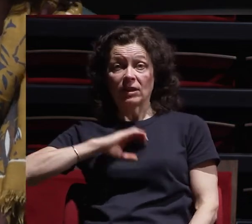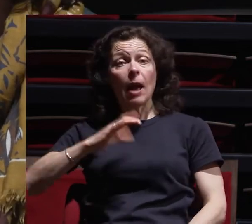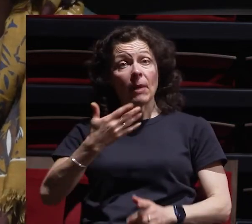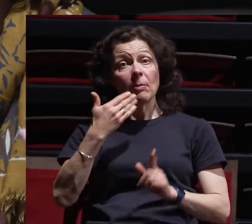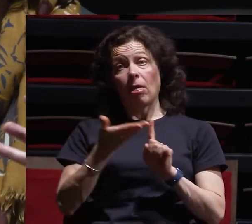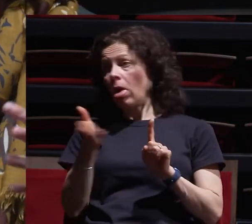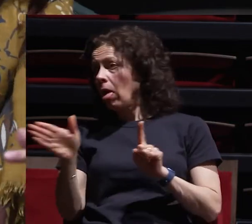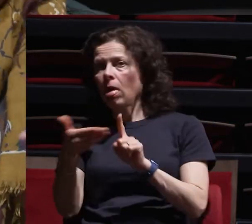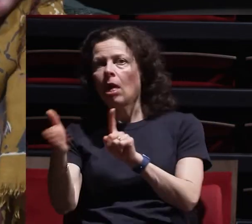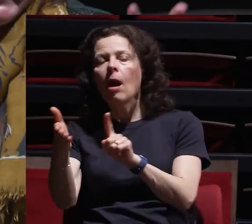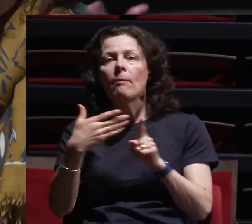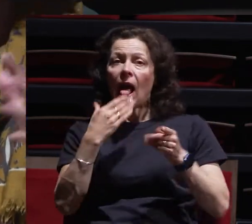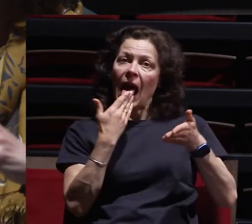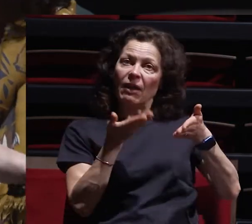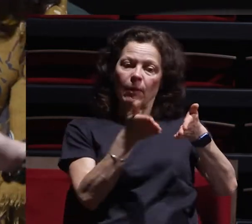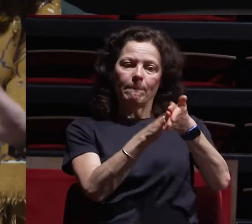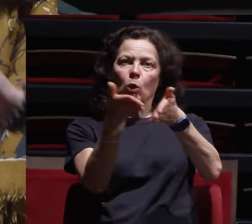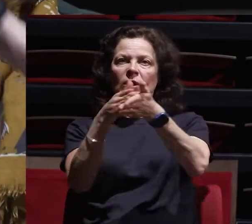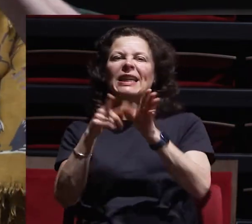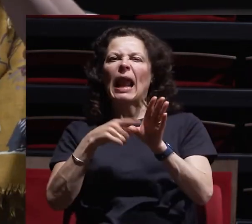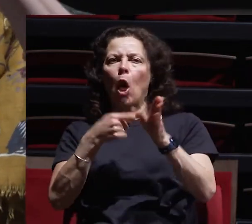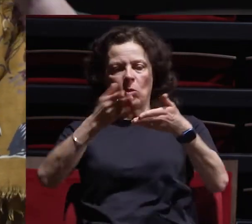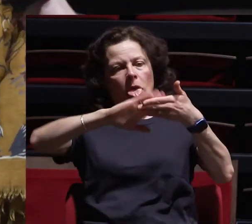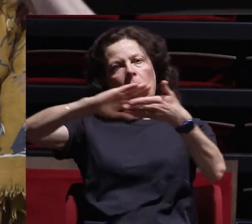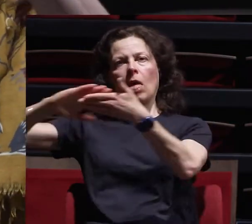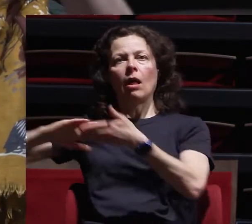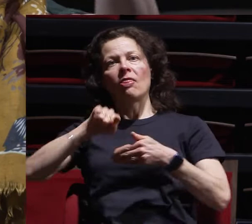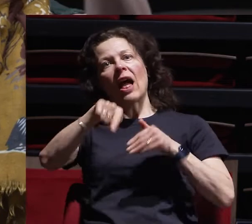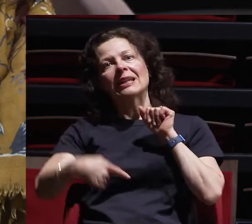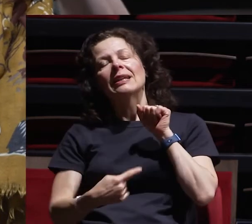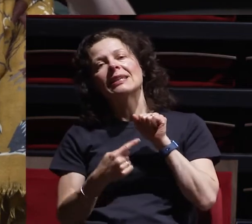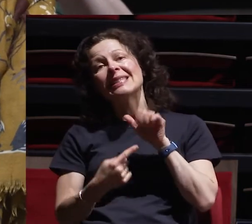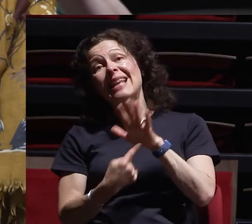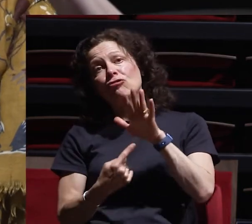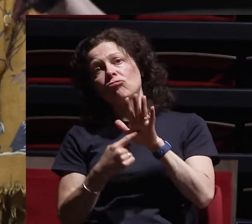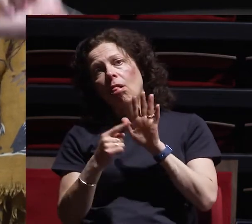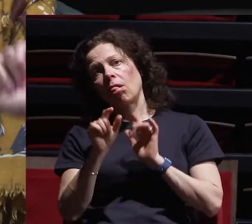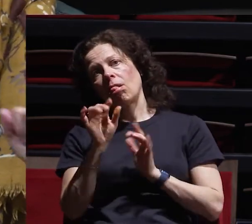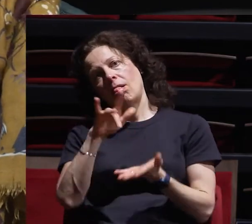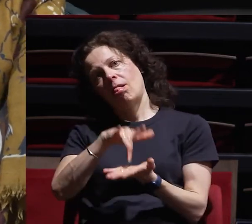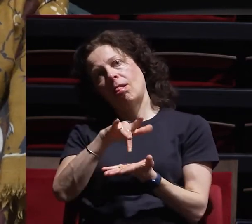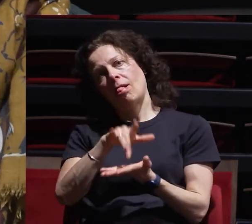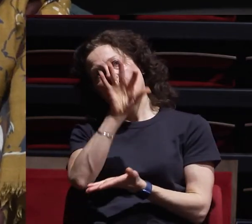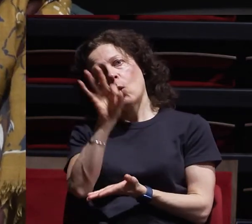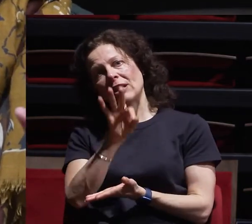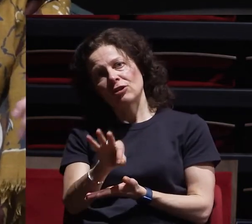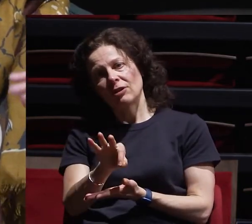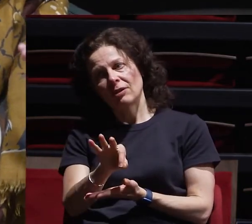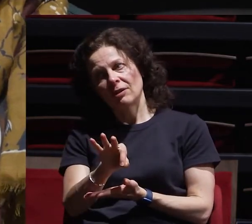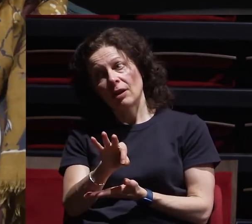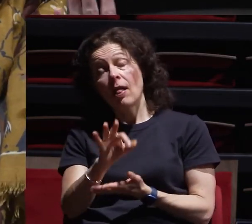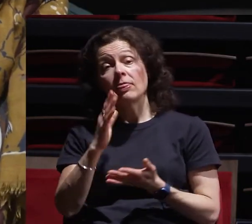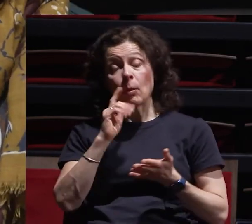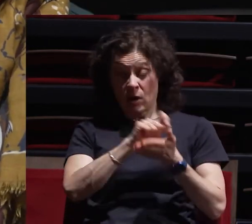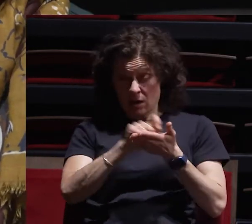of who the characters are. They might take me off in some different directions, but I'll keep looking at my post-it note that says what the central question is. And